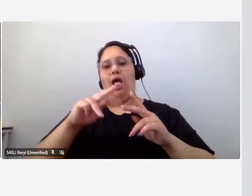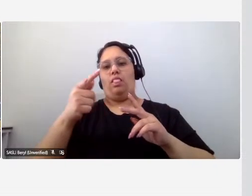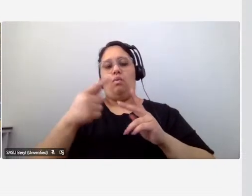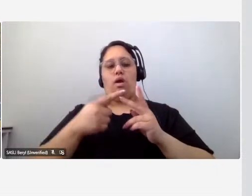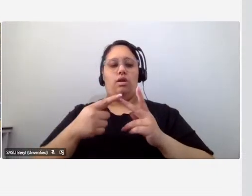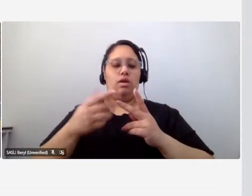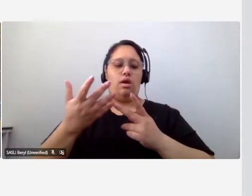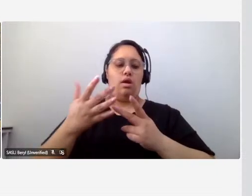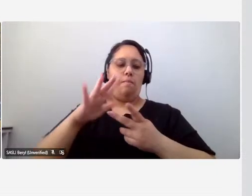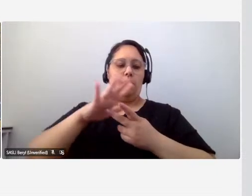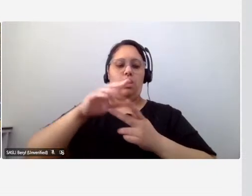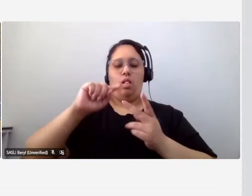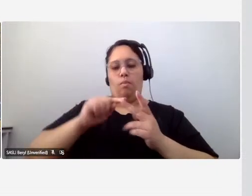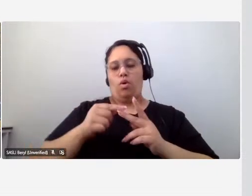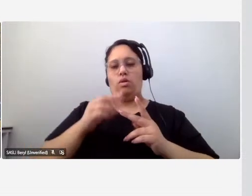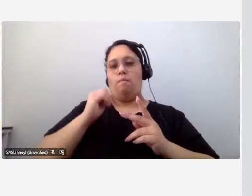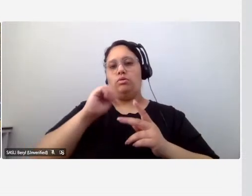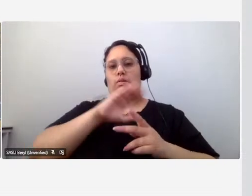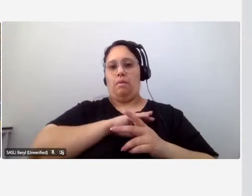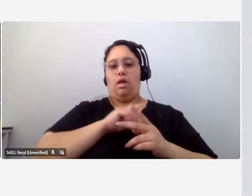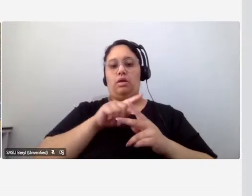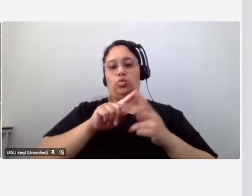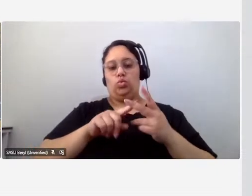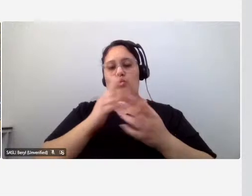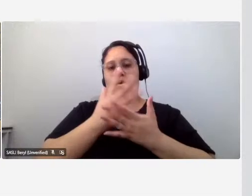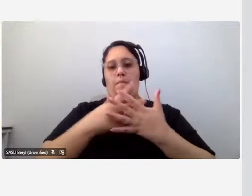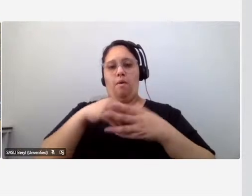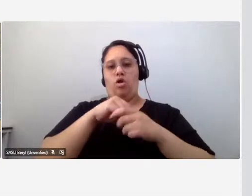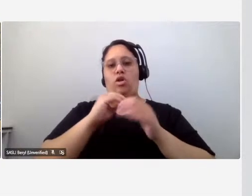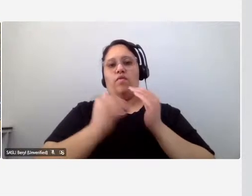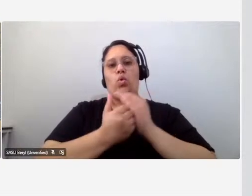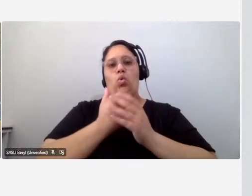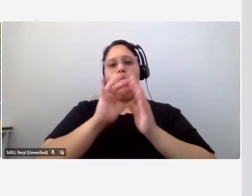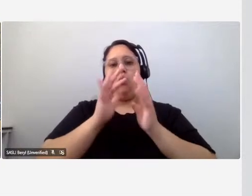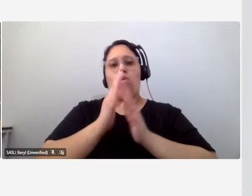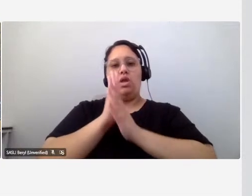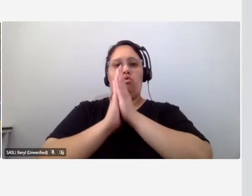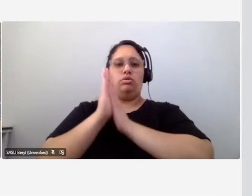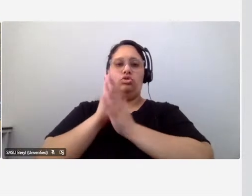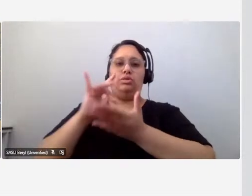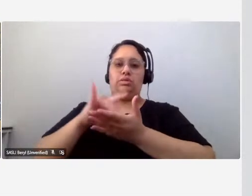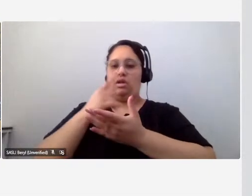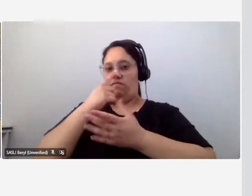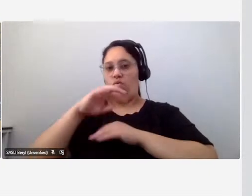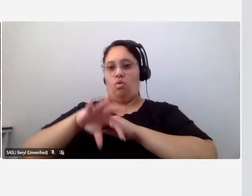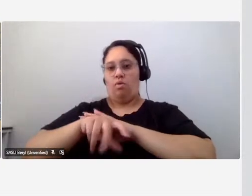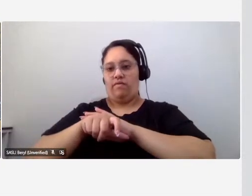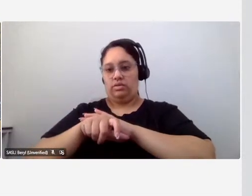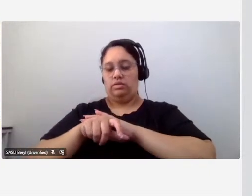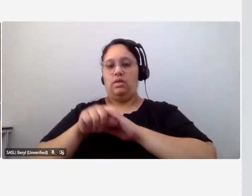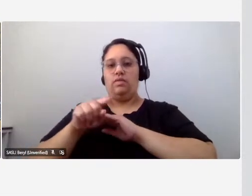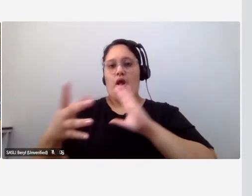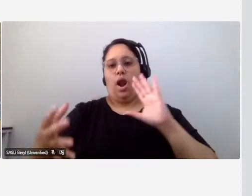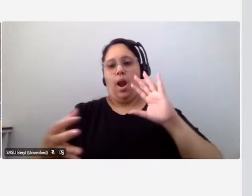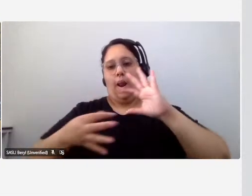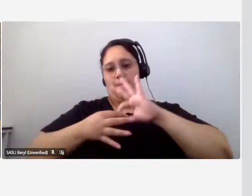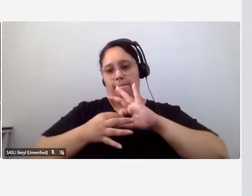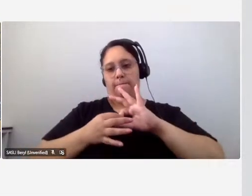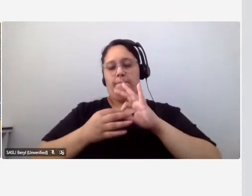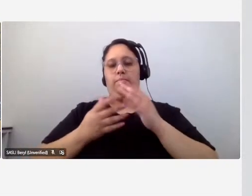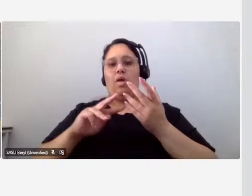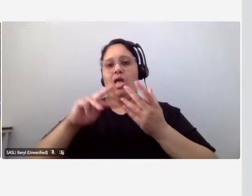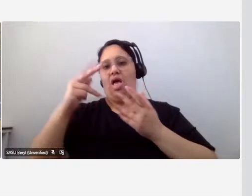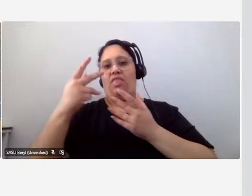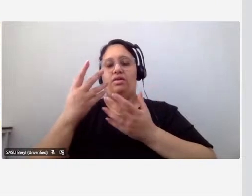Bay. These sites are now part of a brand new World Heritage Site for the province, and they connected also to